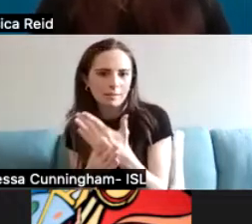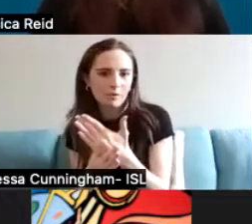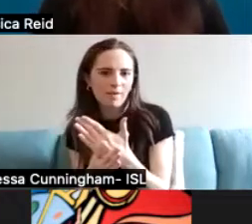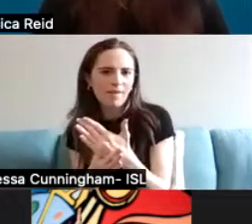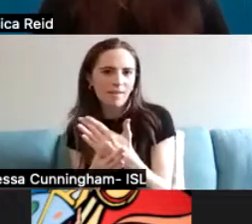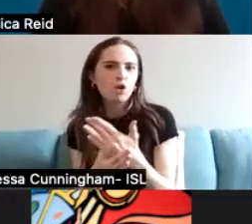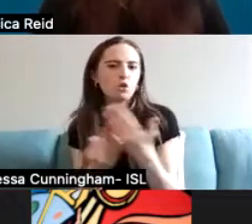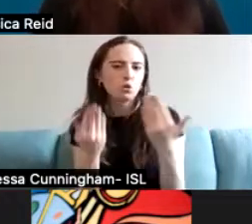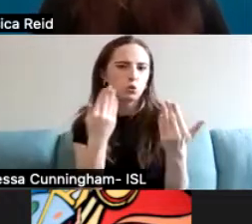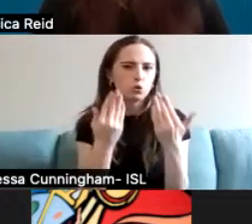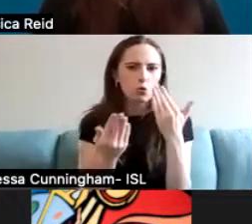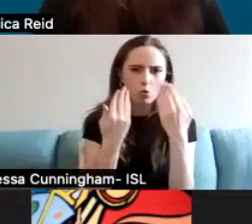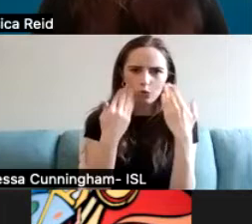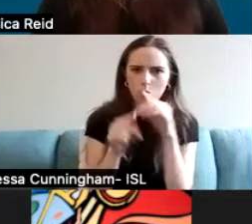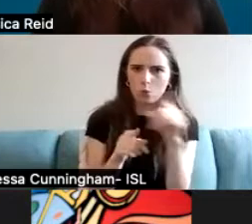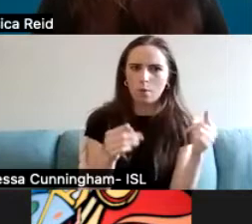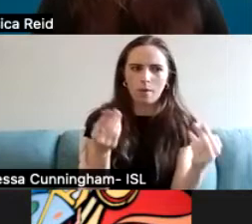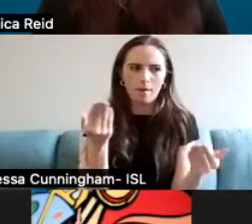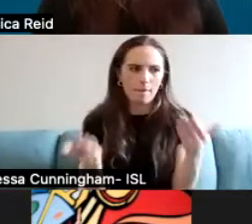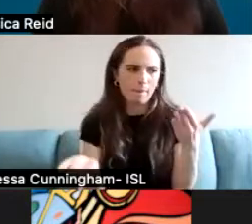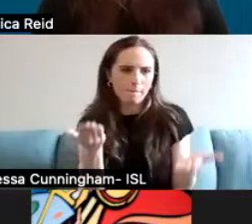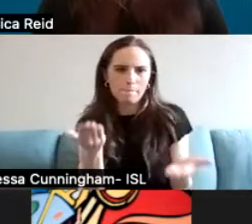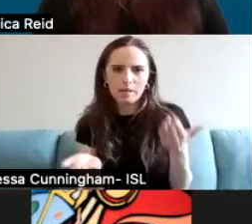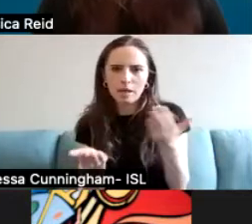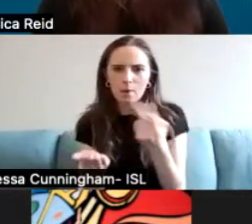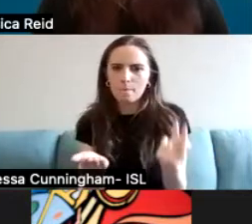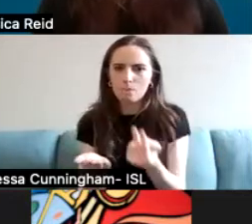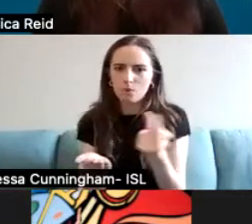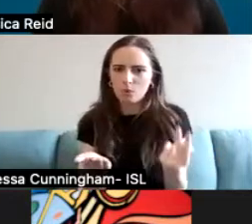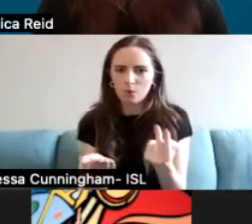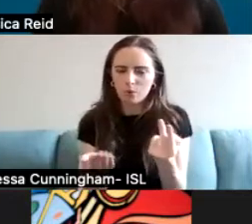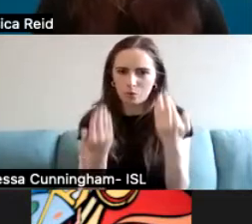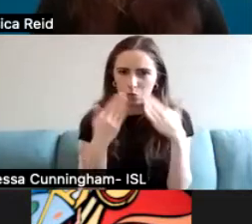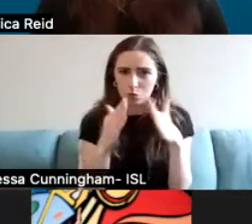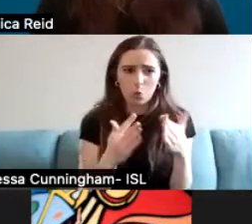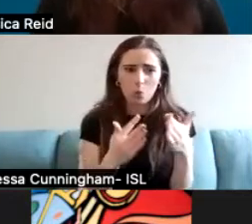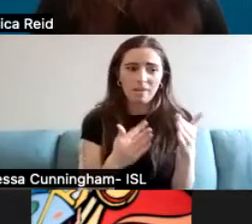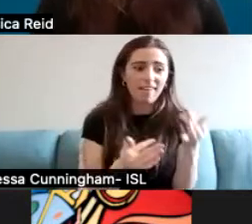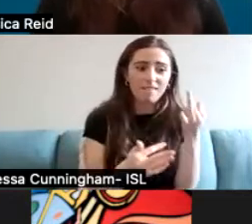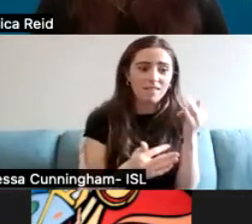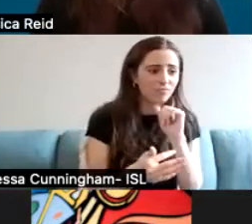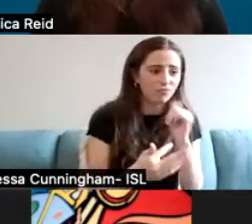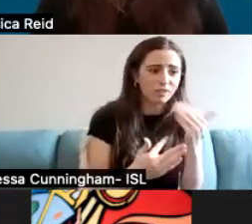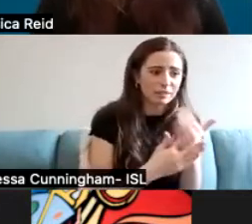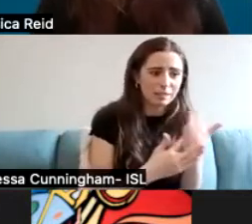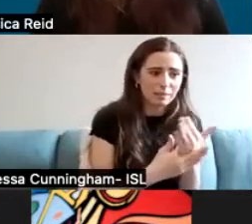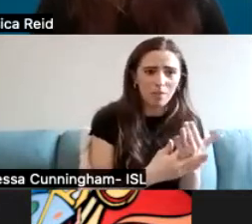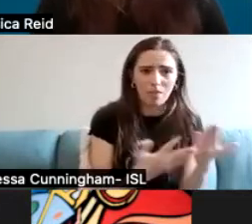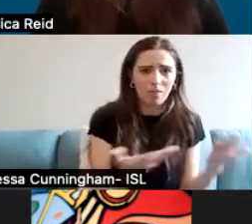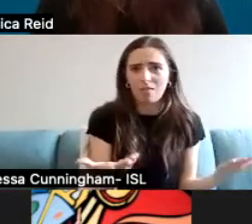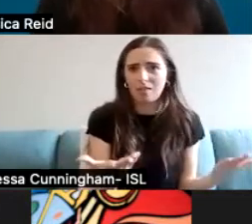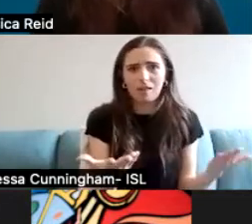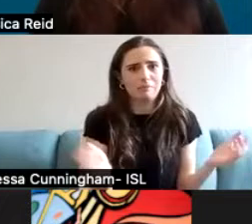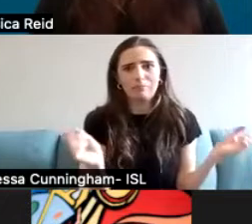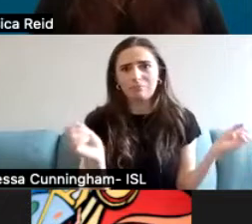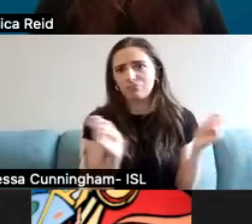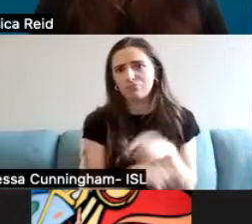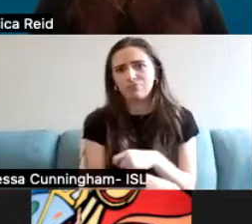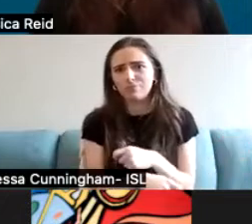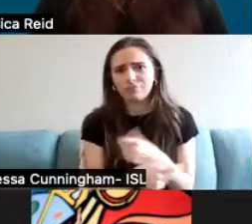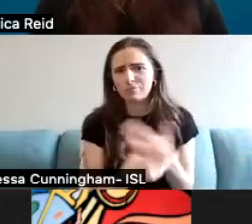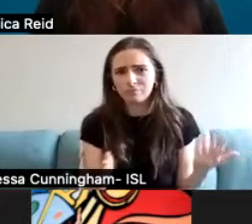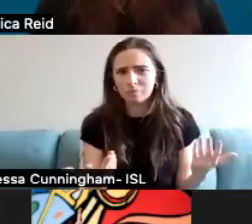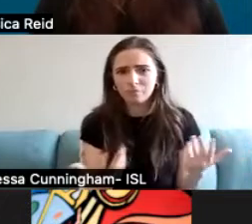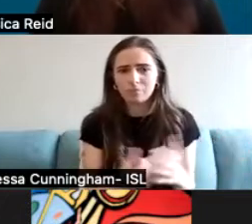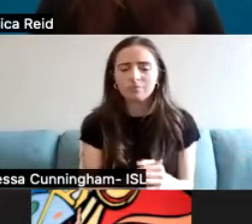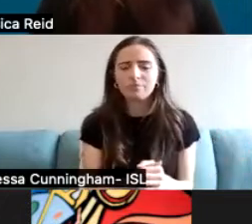an inaccessible PDF is a bit of a disaster for a screen reader user such as myself. So without any further ado,